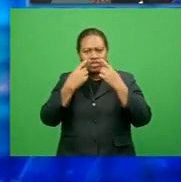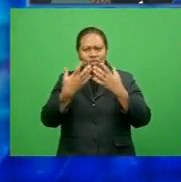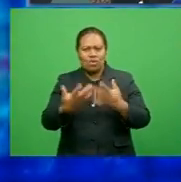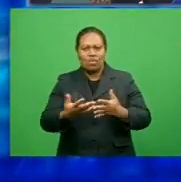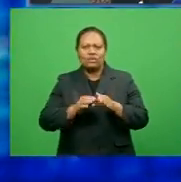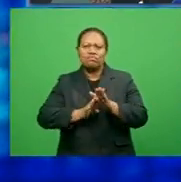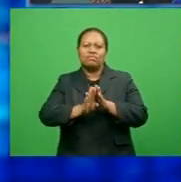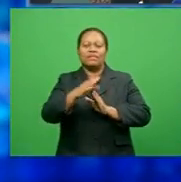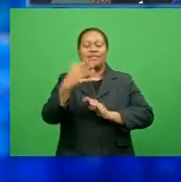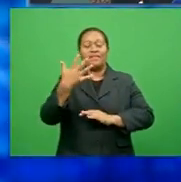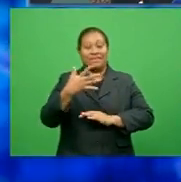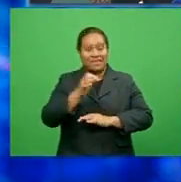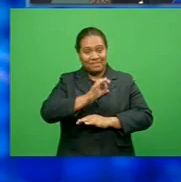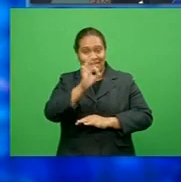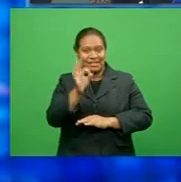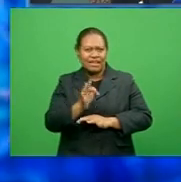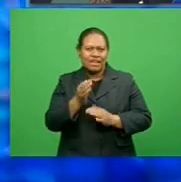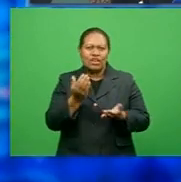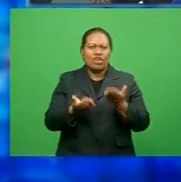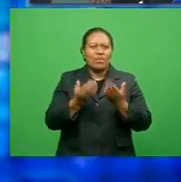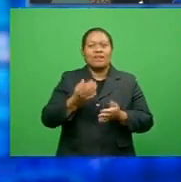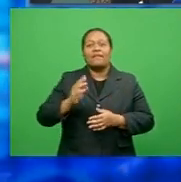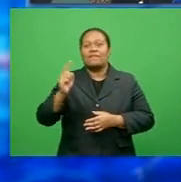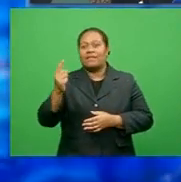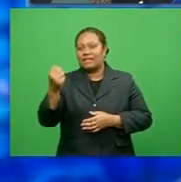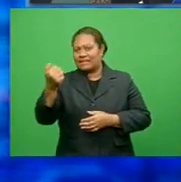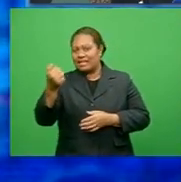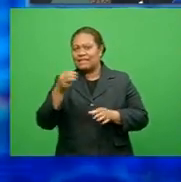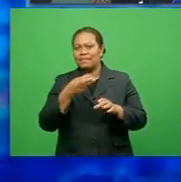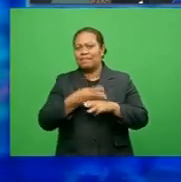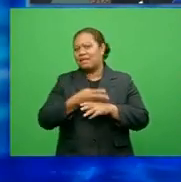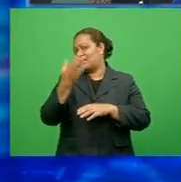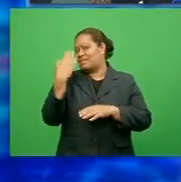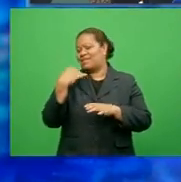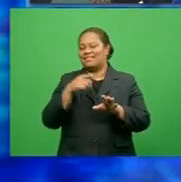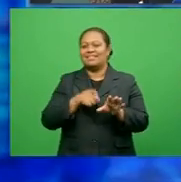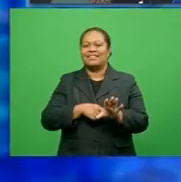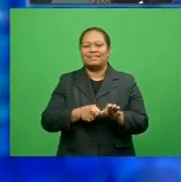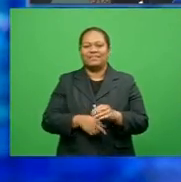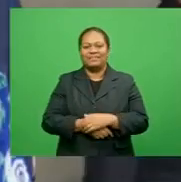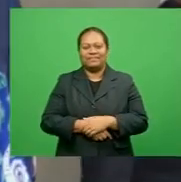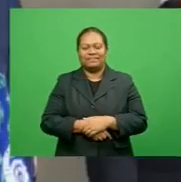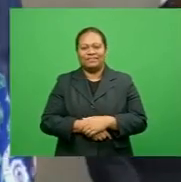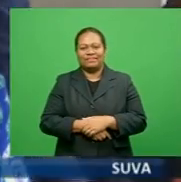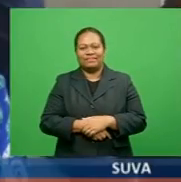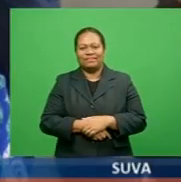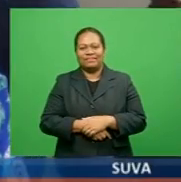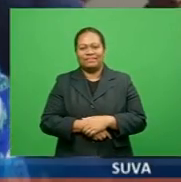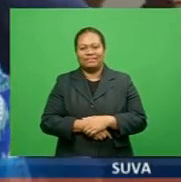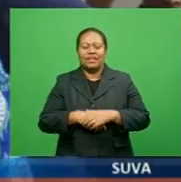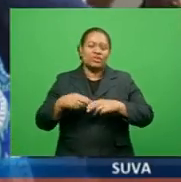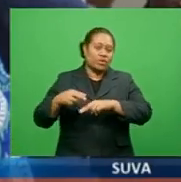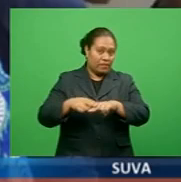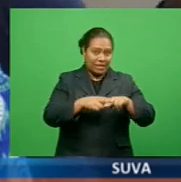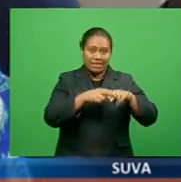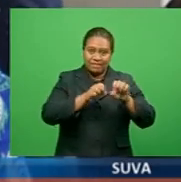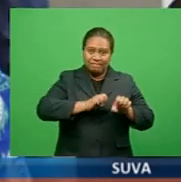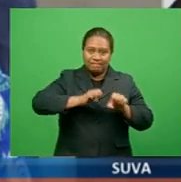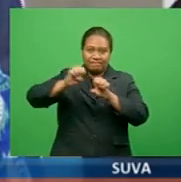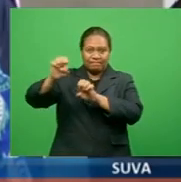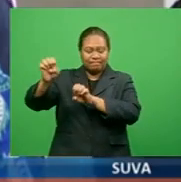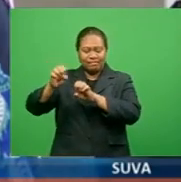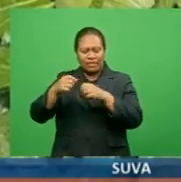by 15% compared to the first 6 months last year. Kritika Kumar reports. Fiji's export base has